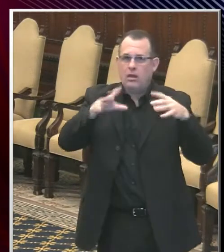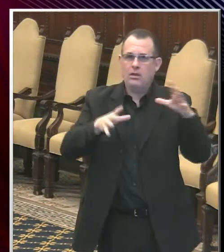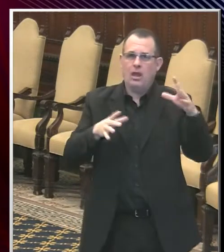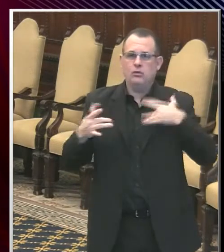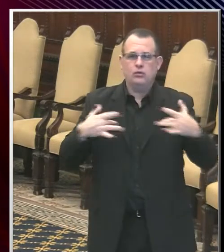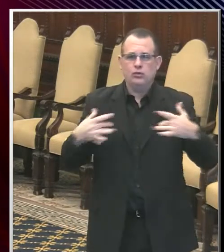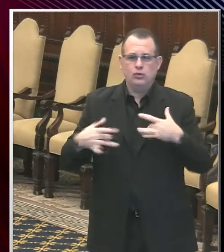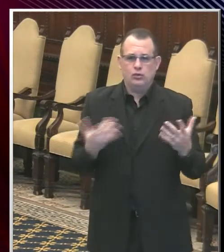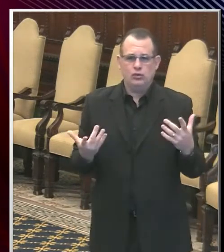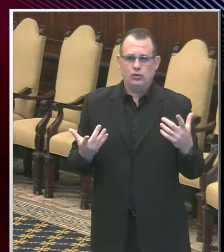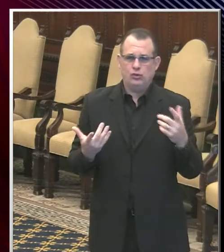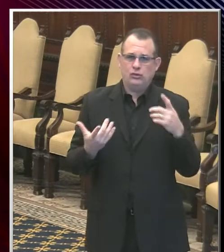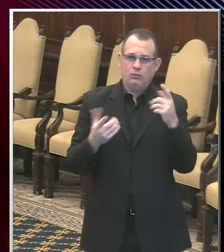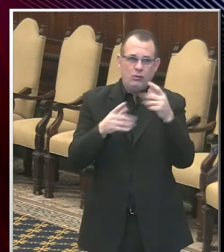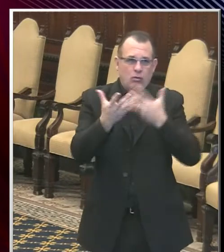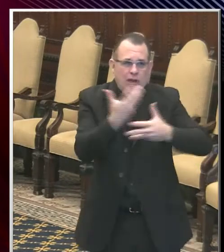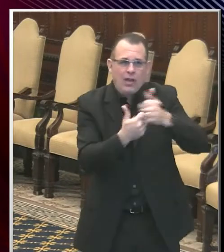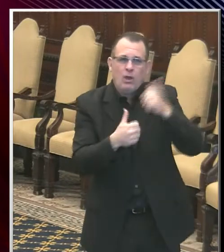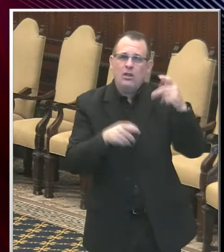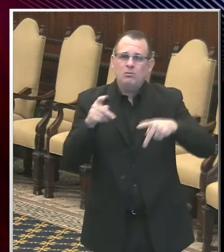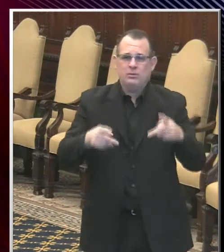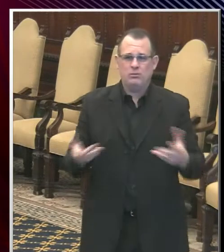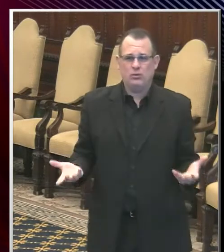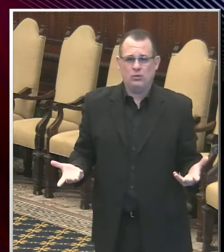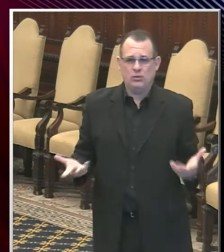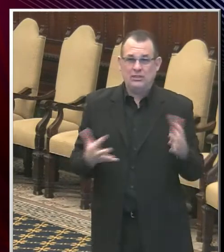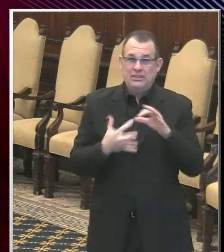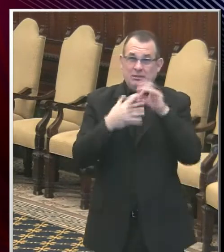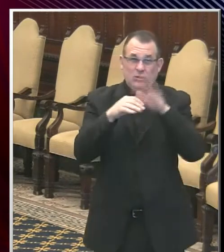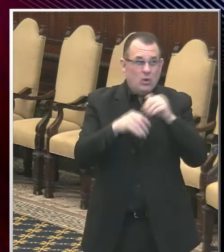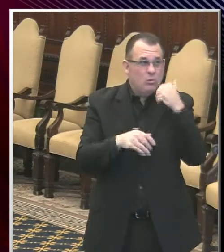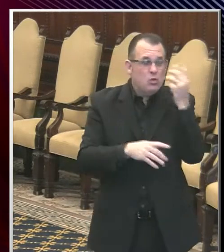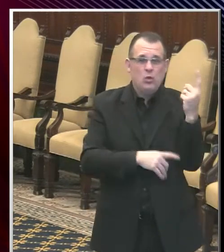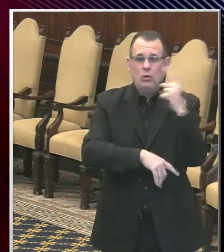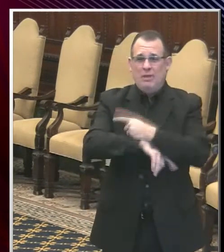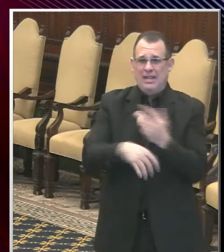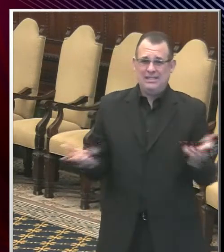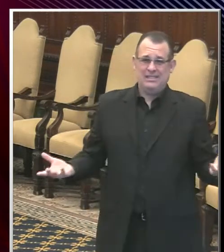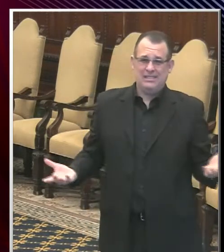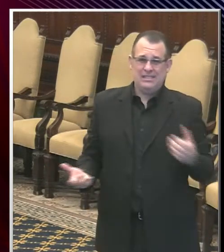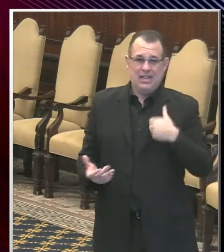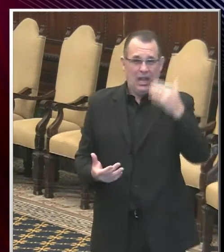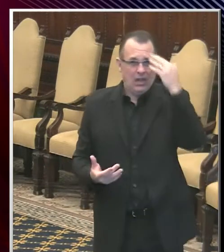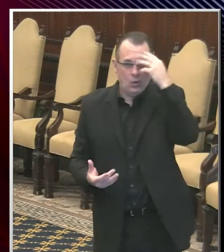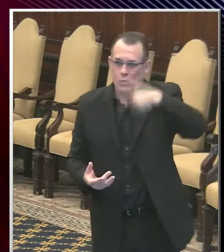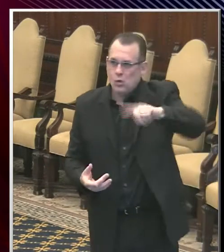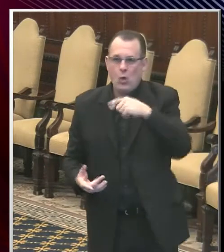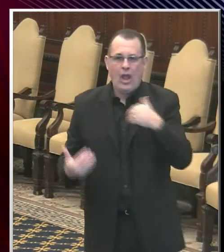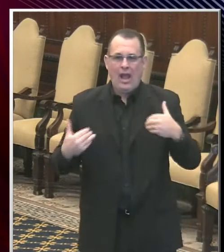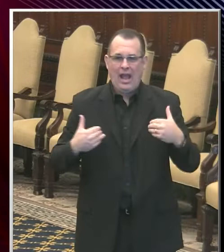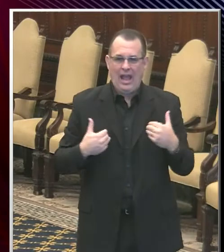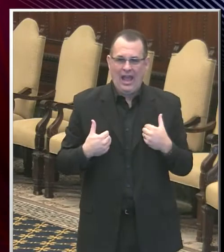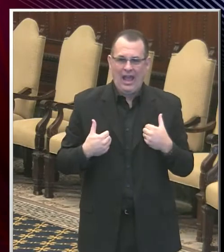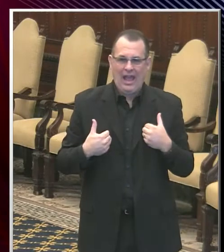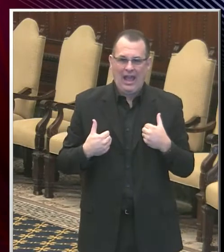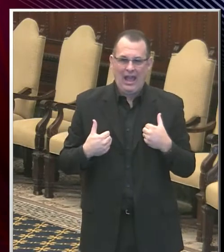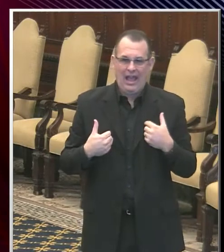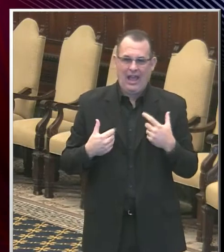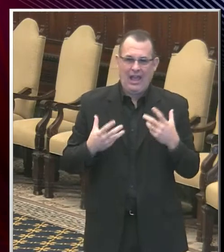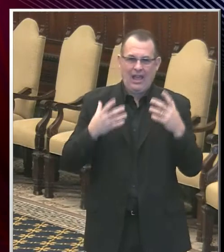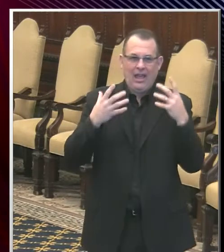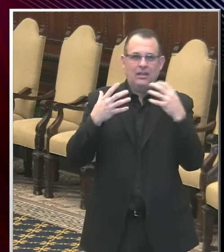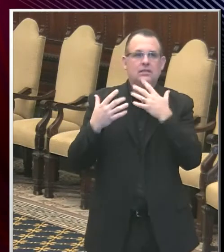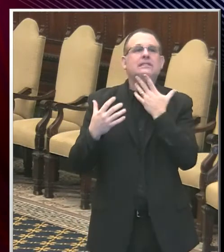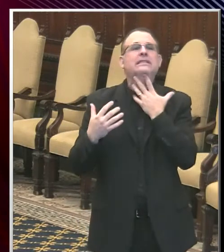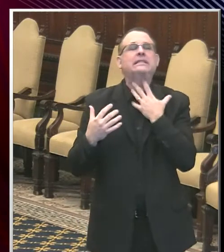their interaction with people, especially on warm days. I know everybody's got cabin fever and people want to get out and they want to exercise, and I totally get